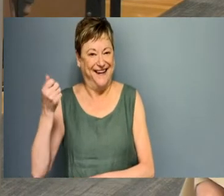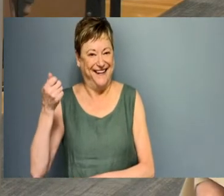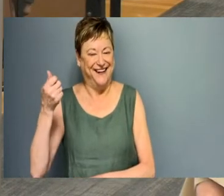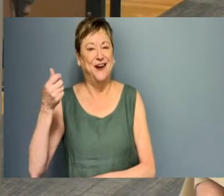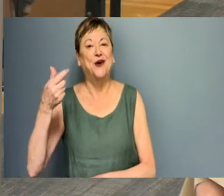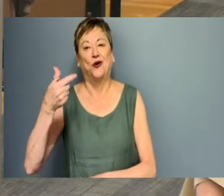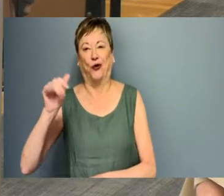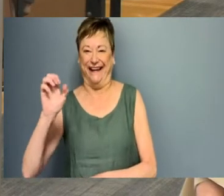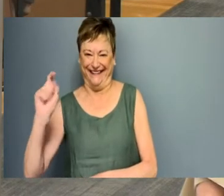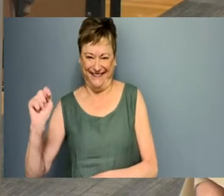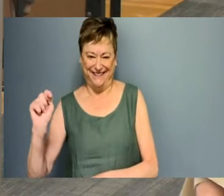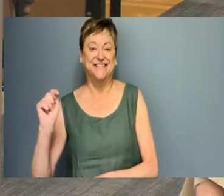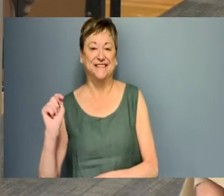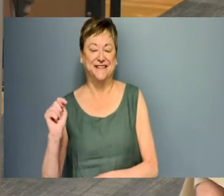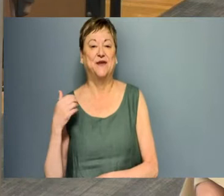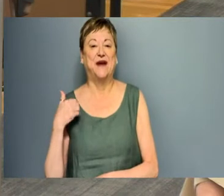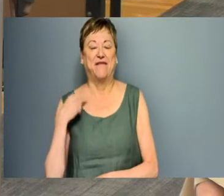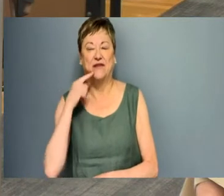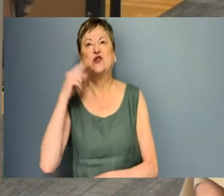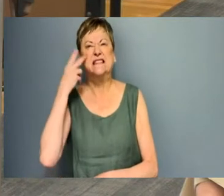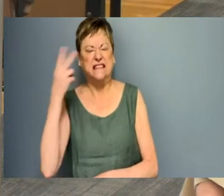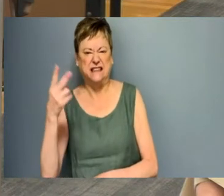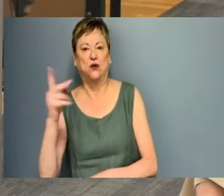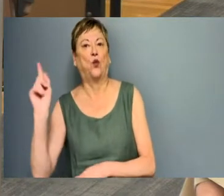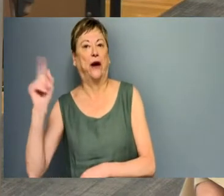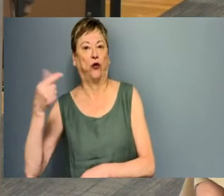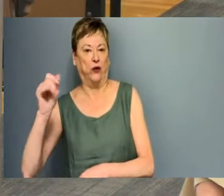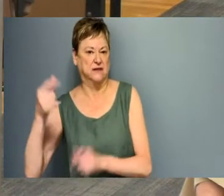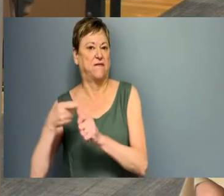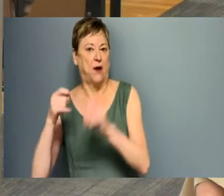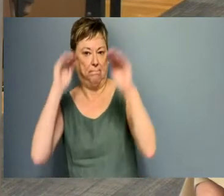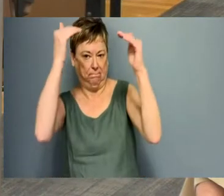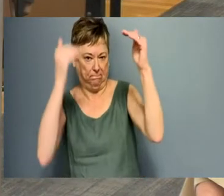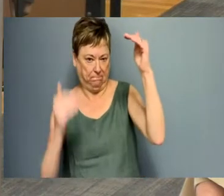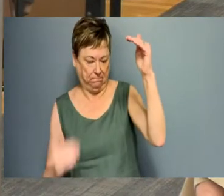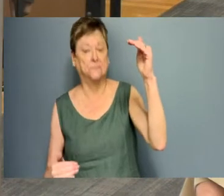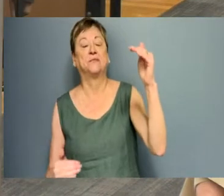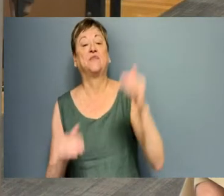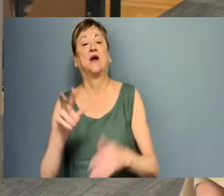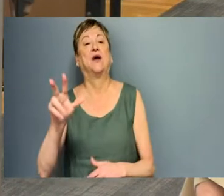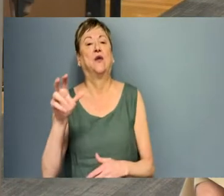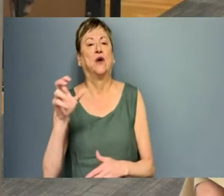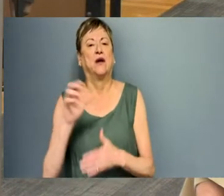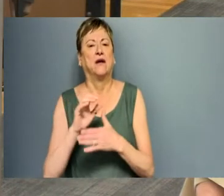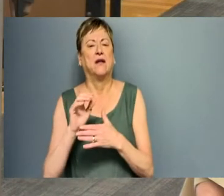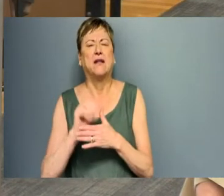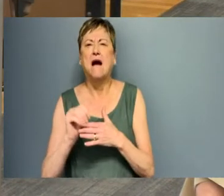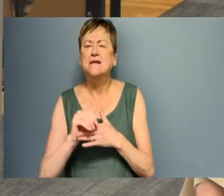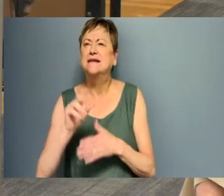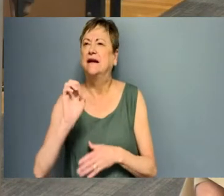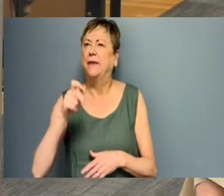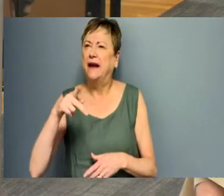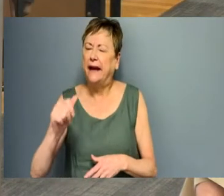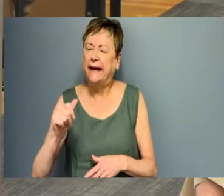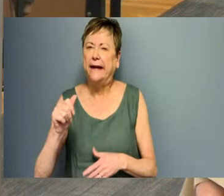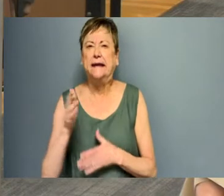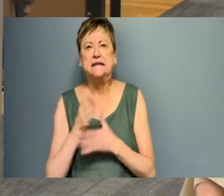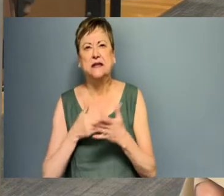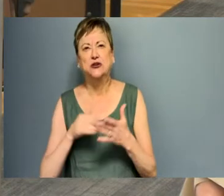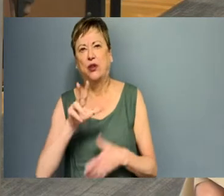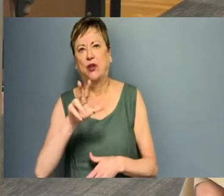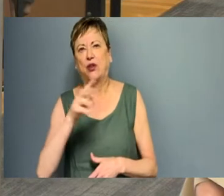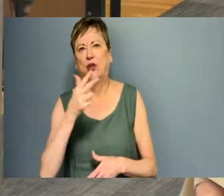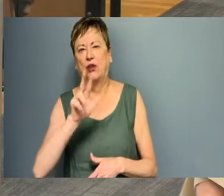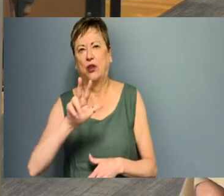have the Department of Community and Economic Development with $300,000. EPA Section 319